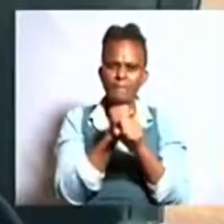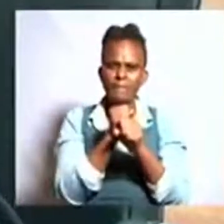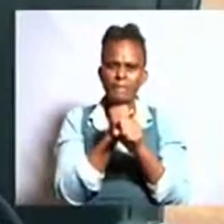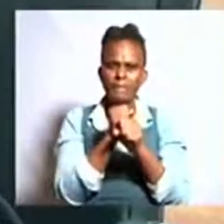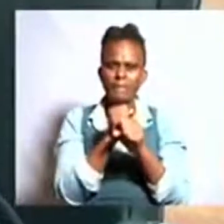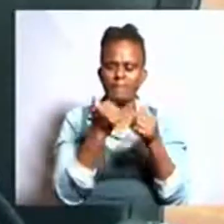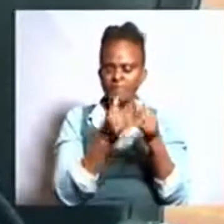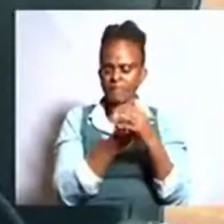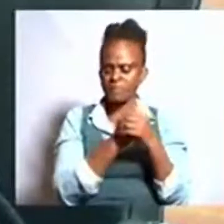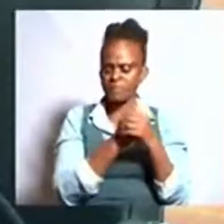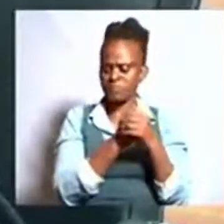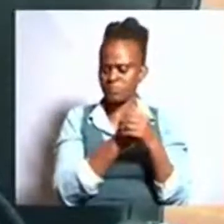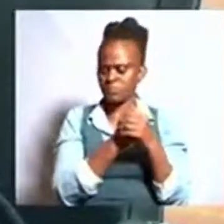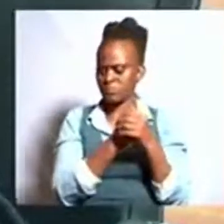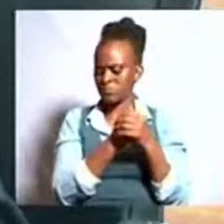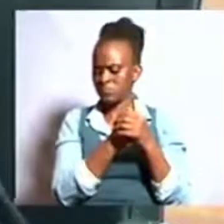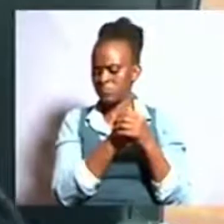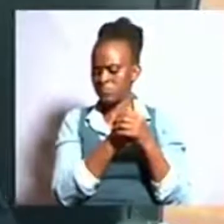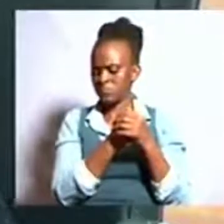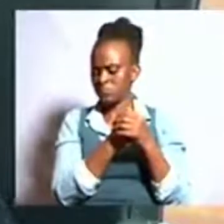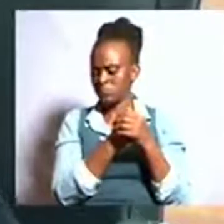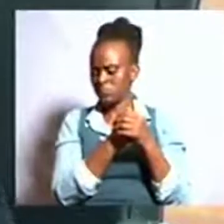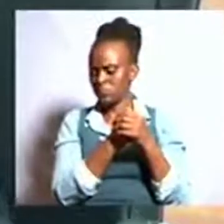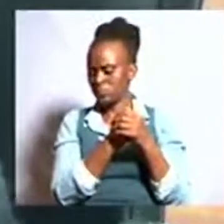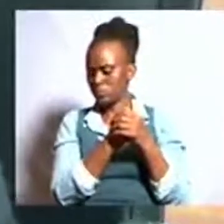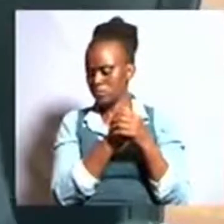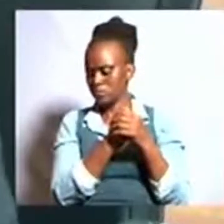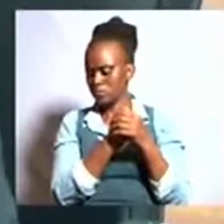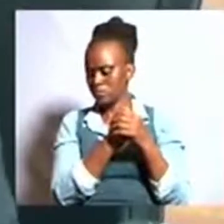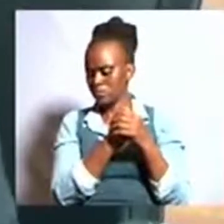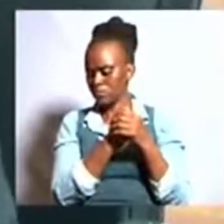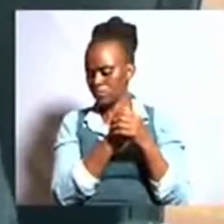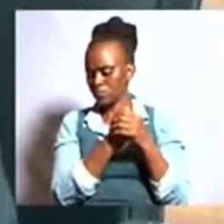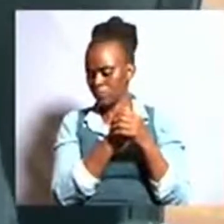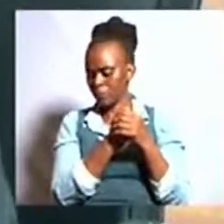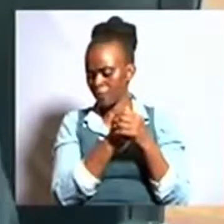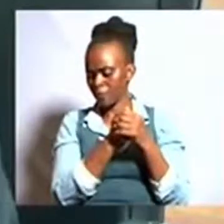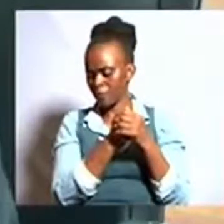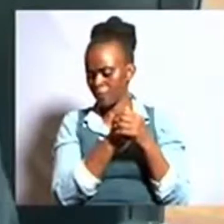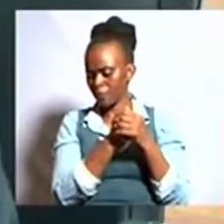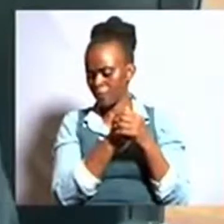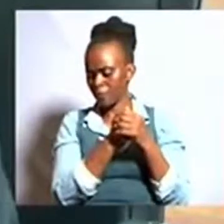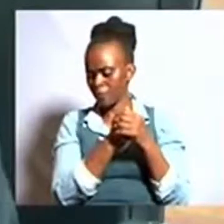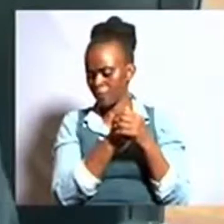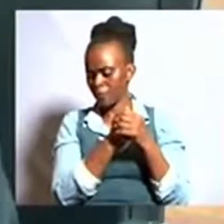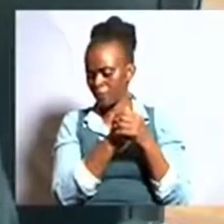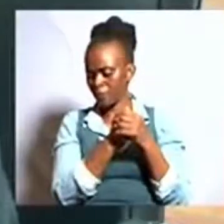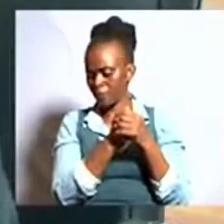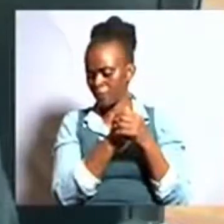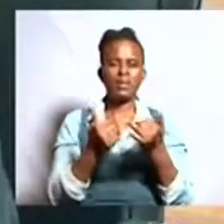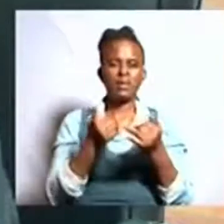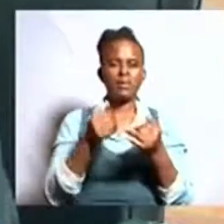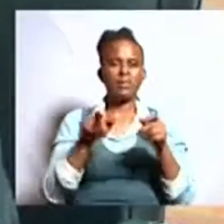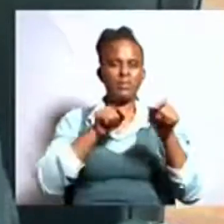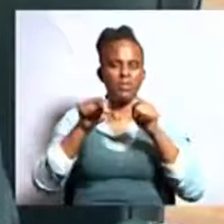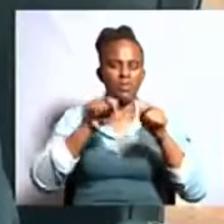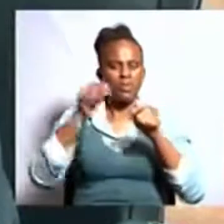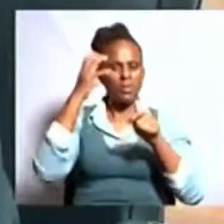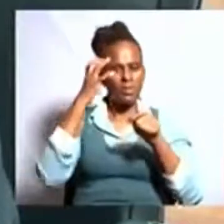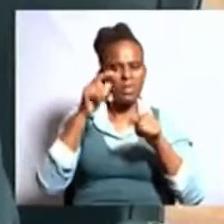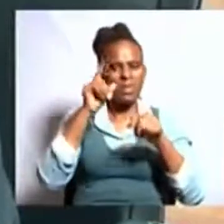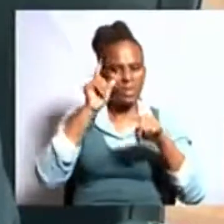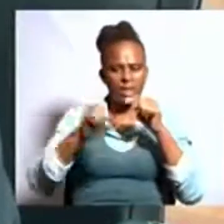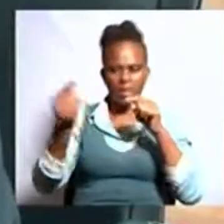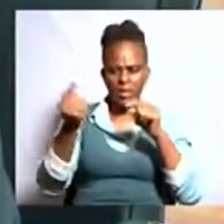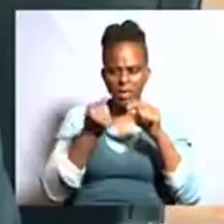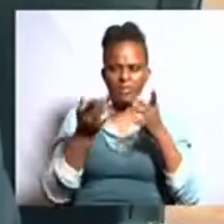being changed from Lusaka, and these beneficiaries came from. So really, for us, controlling officer, your officials can't come